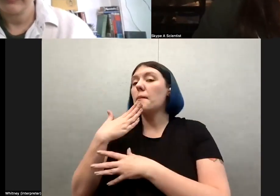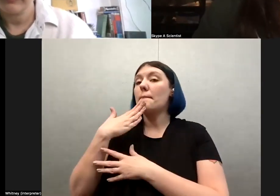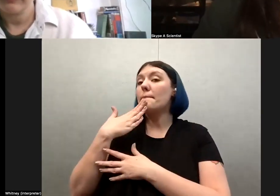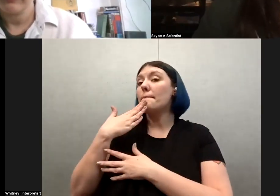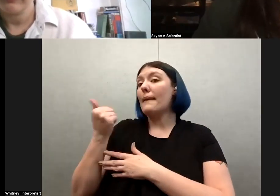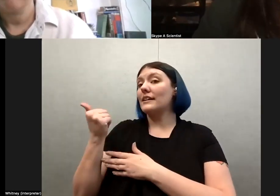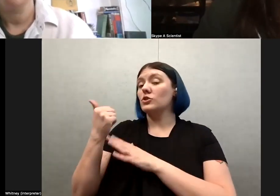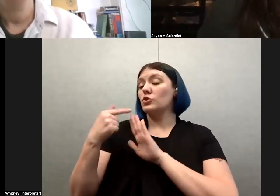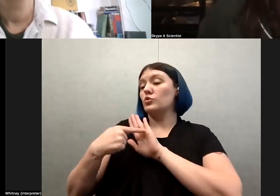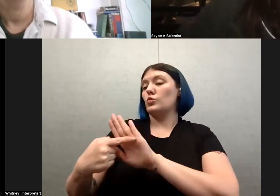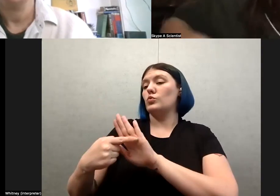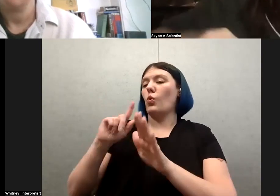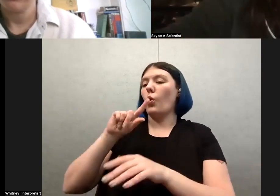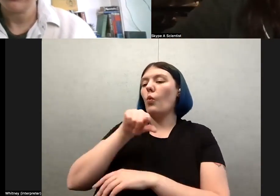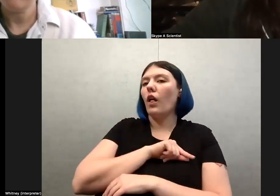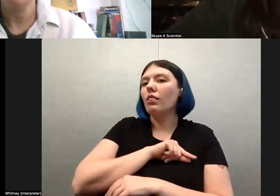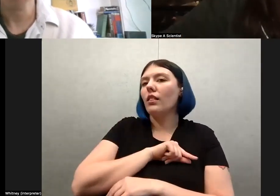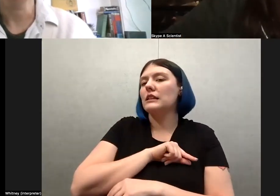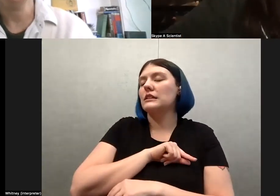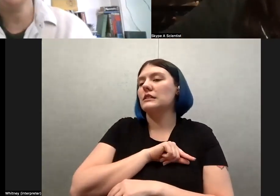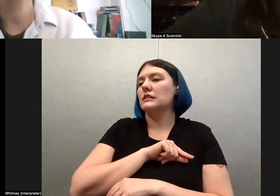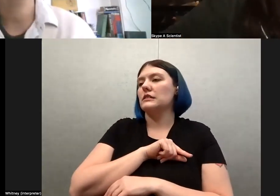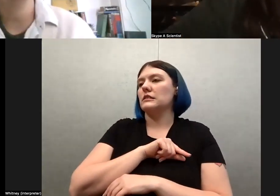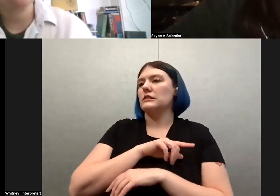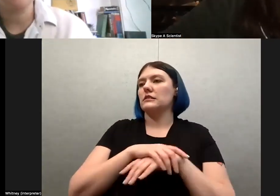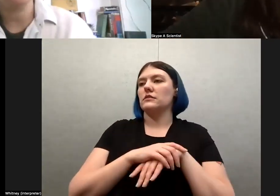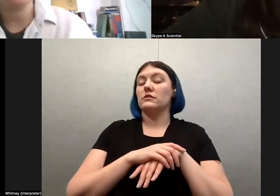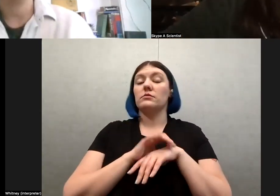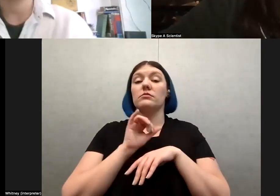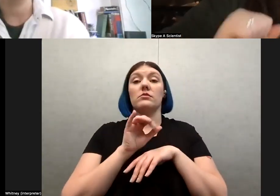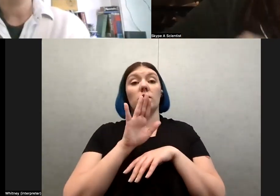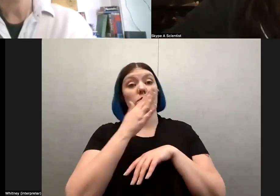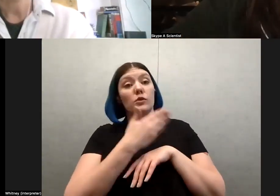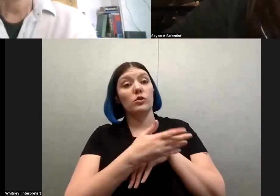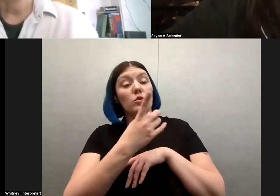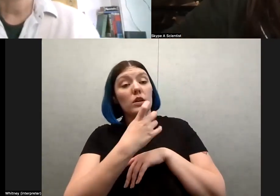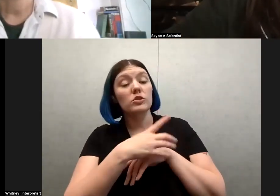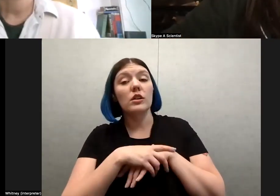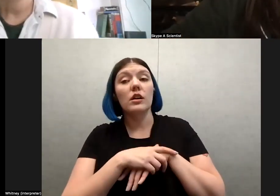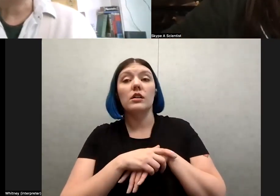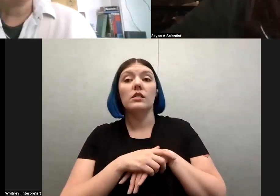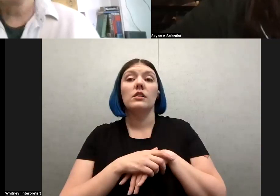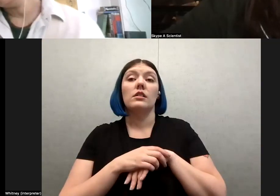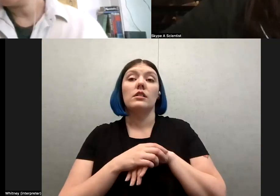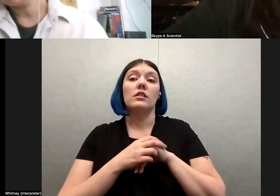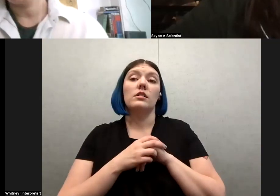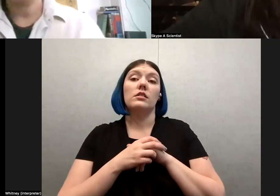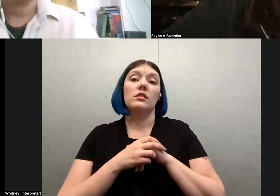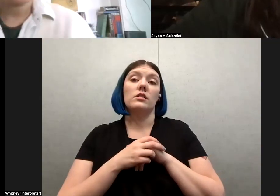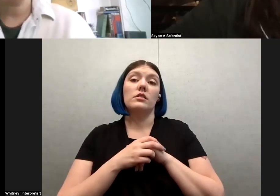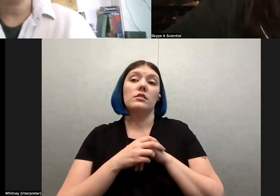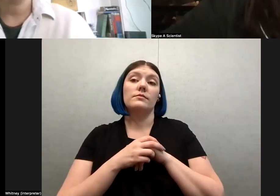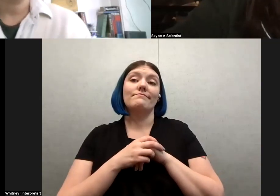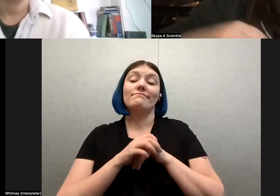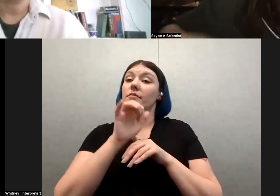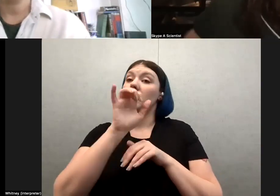quality of an ecosystem or the Everglades specifically? Oh, that's a great question. So yeah, that's going to be different